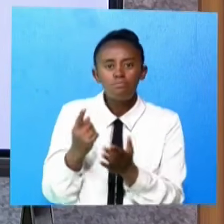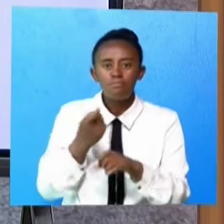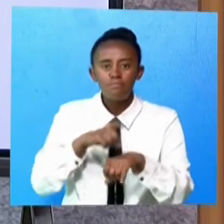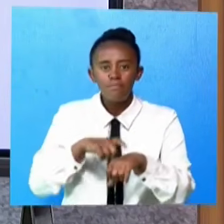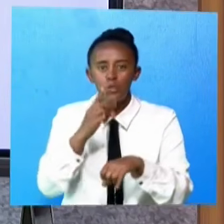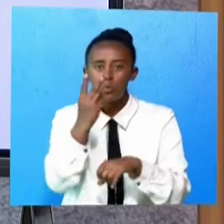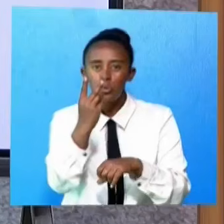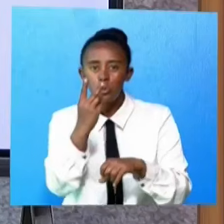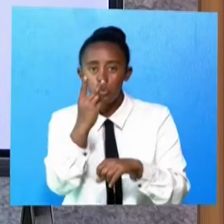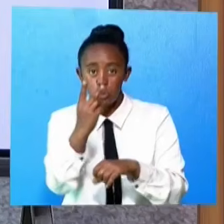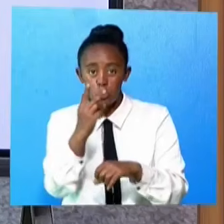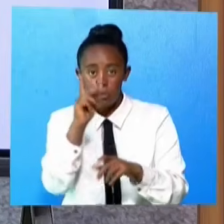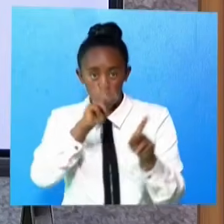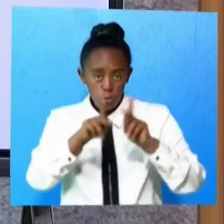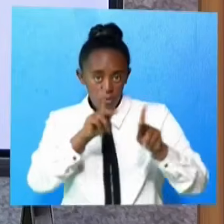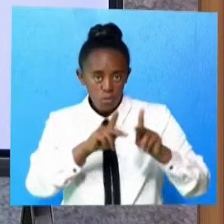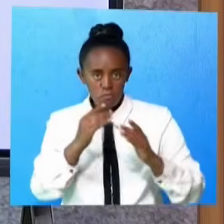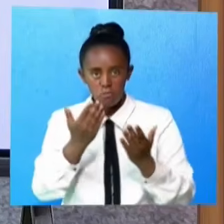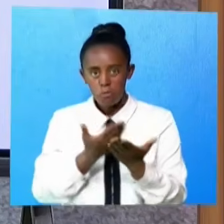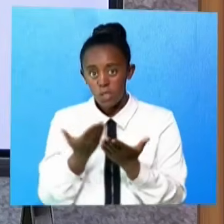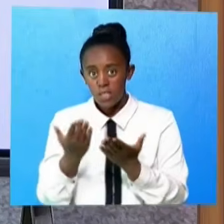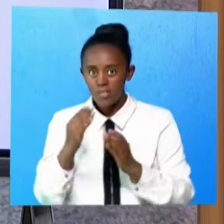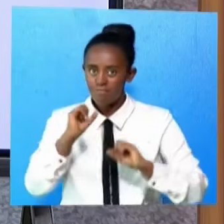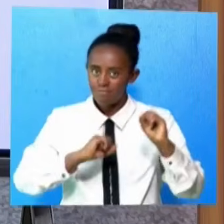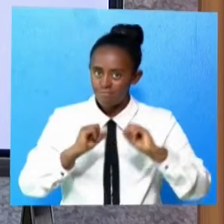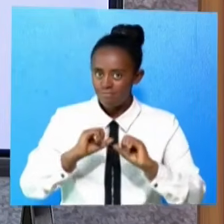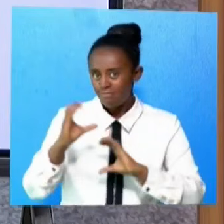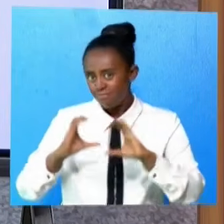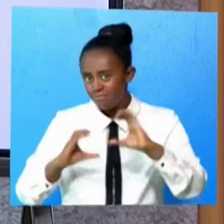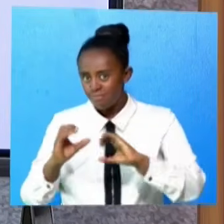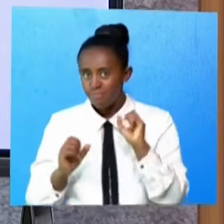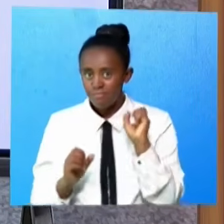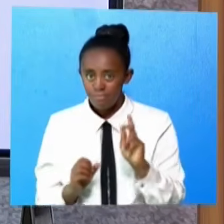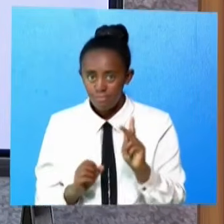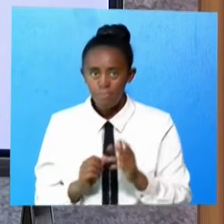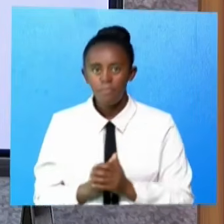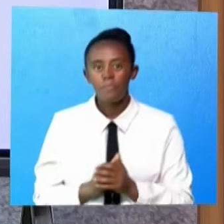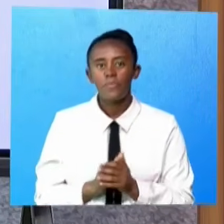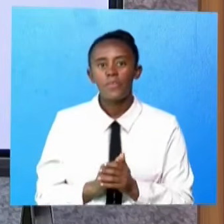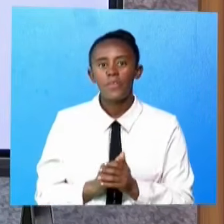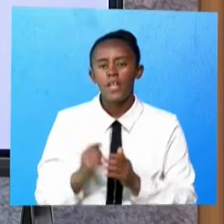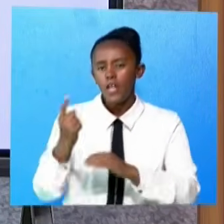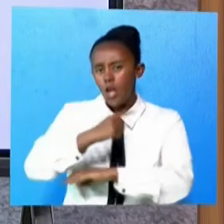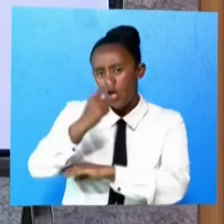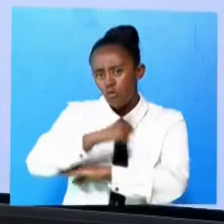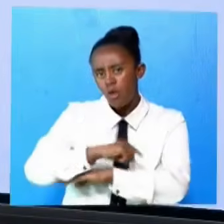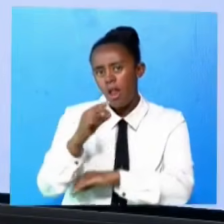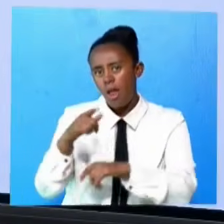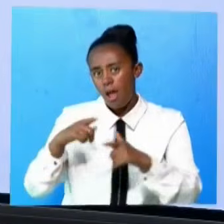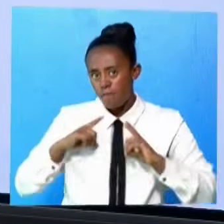people or things are possible. Don't forget that using these adjectives in your day-to-day life.